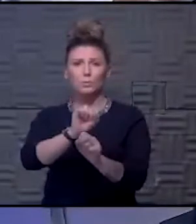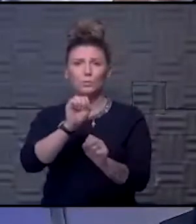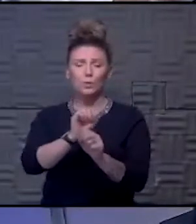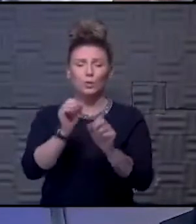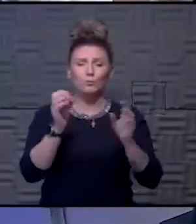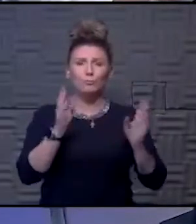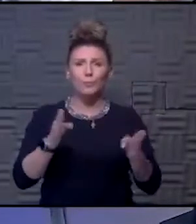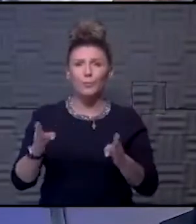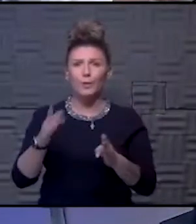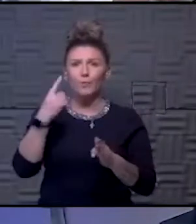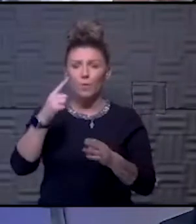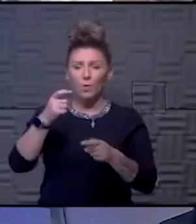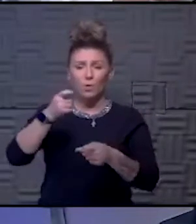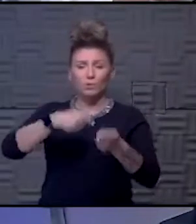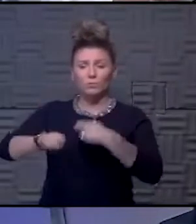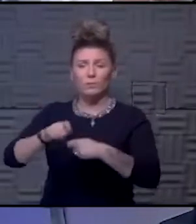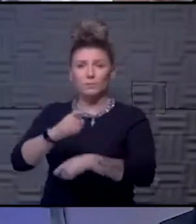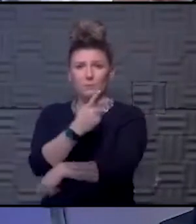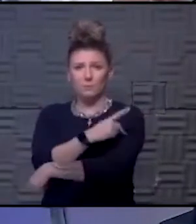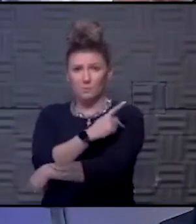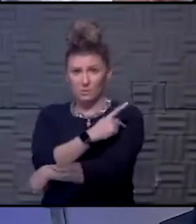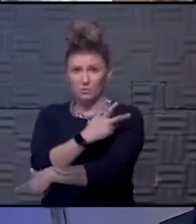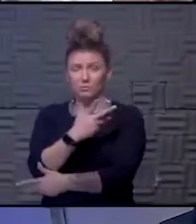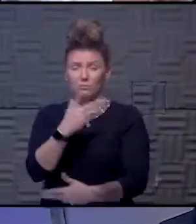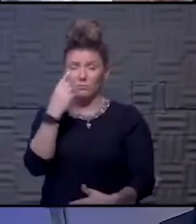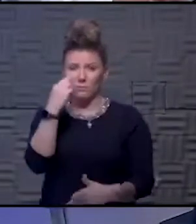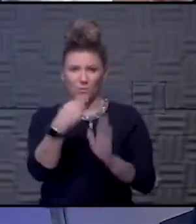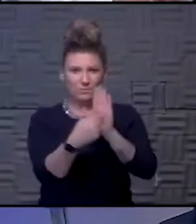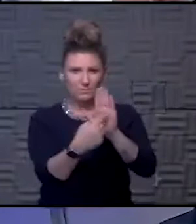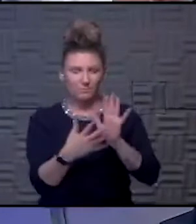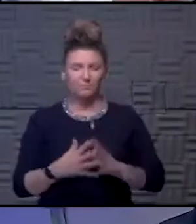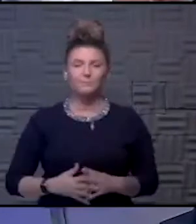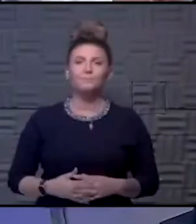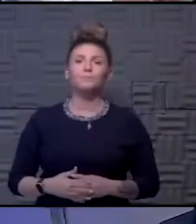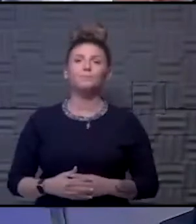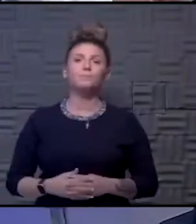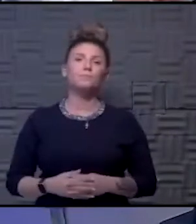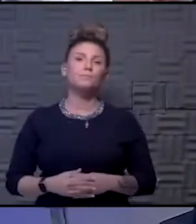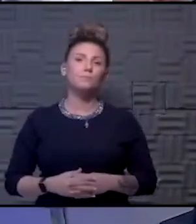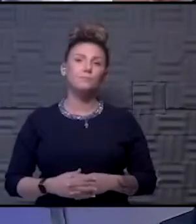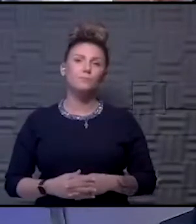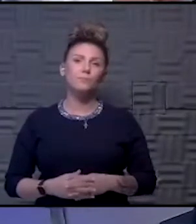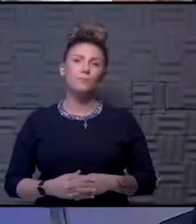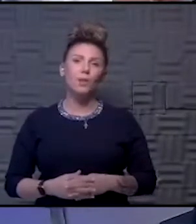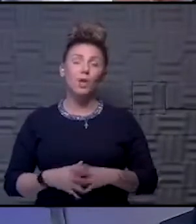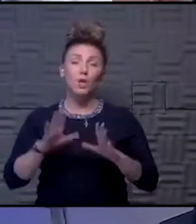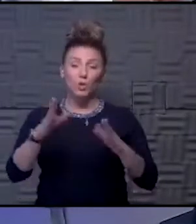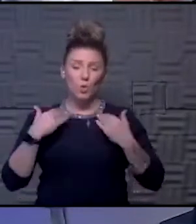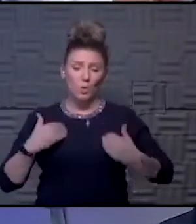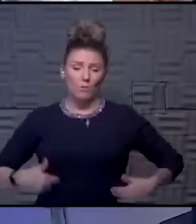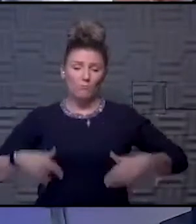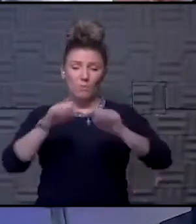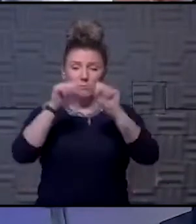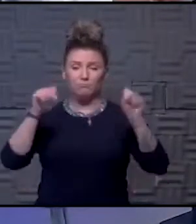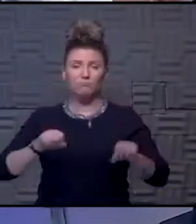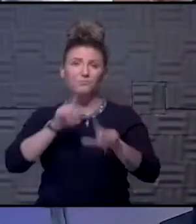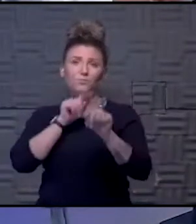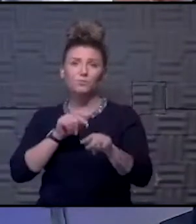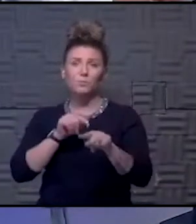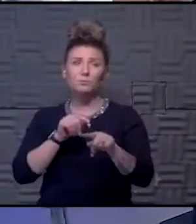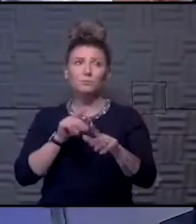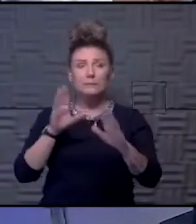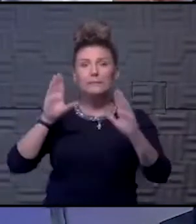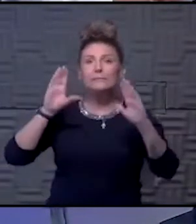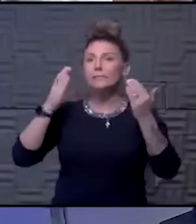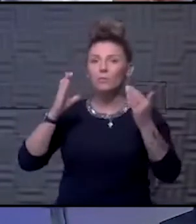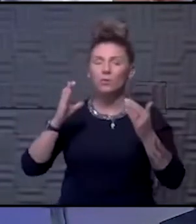preparing transplant patients, for example. Knowing that immune responses might be blunted, similar,